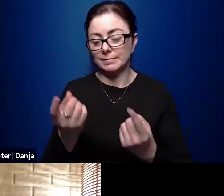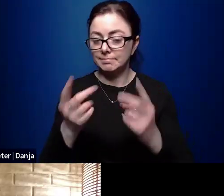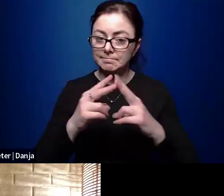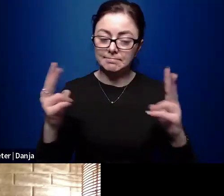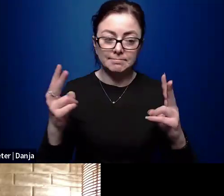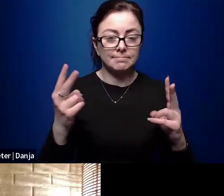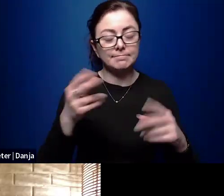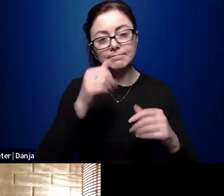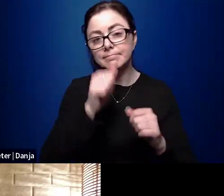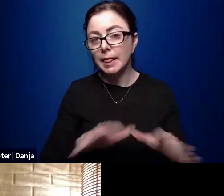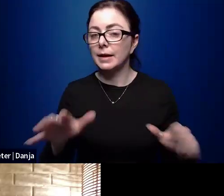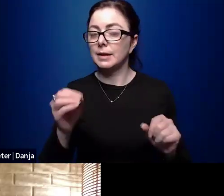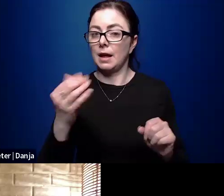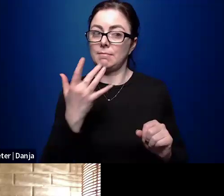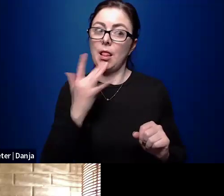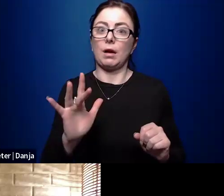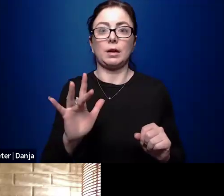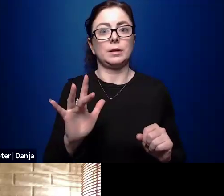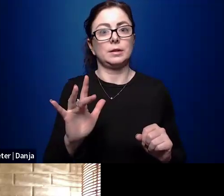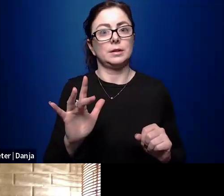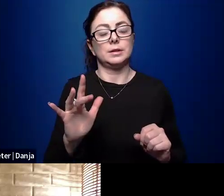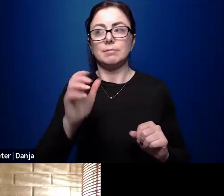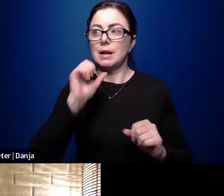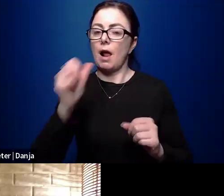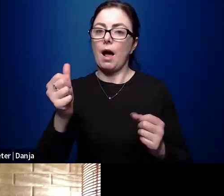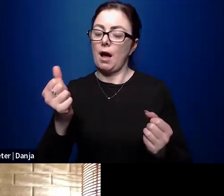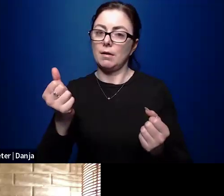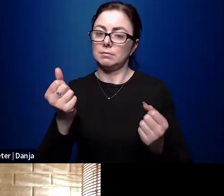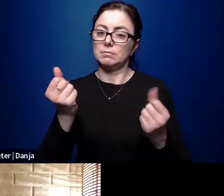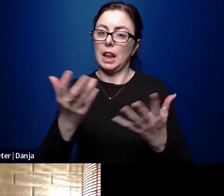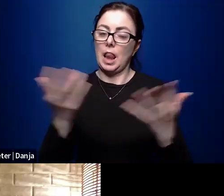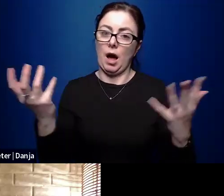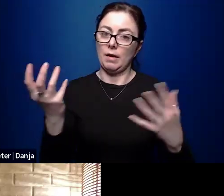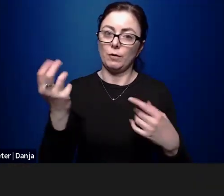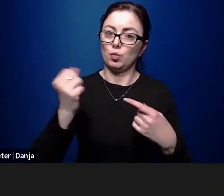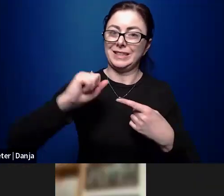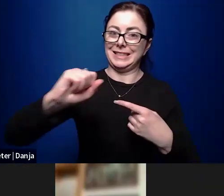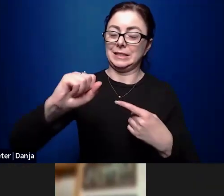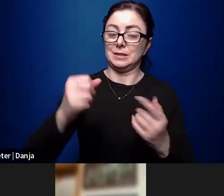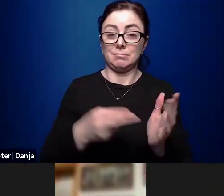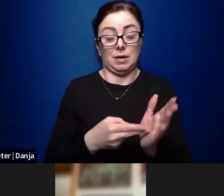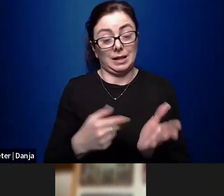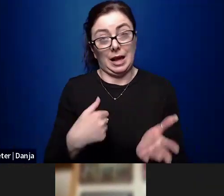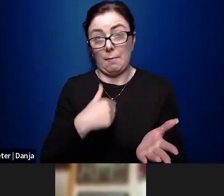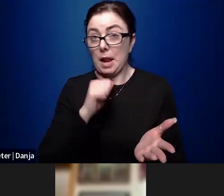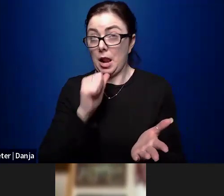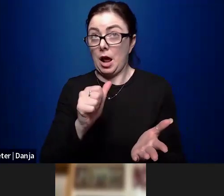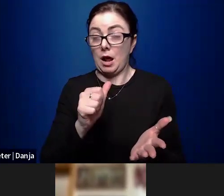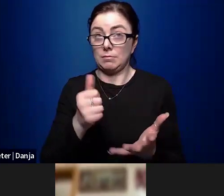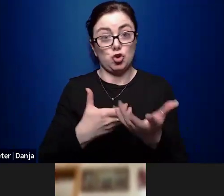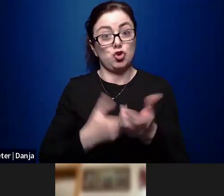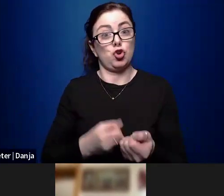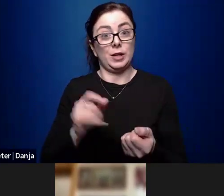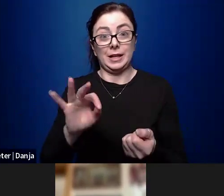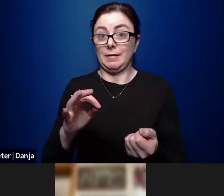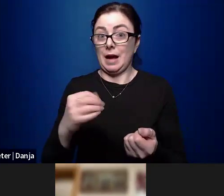with a lot of resistance. So I honestly not sure I would be where I am now if we had been. I don't